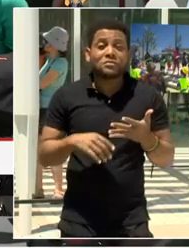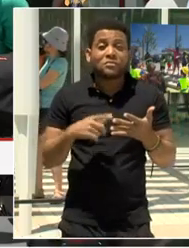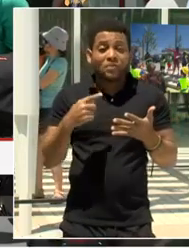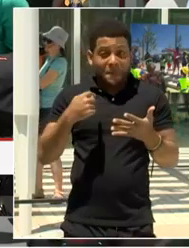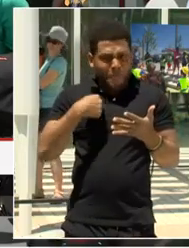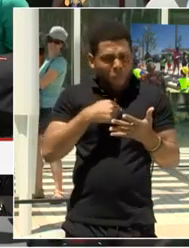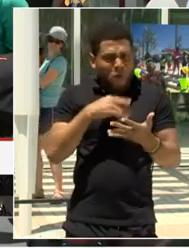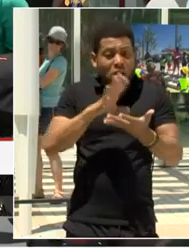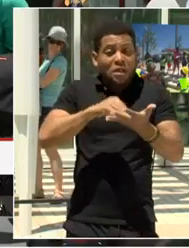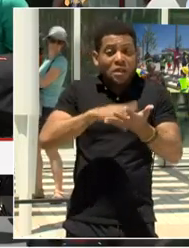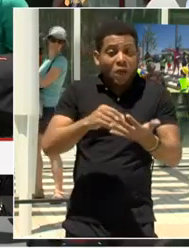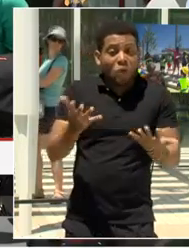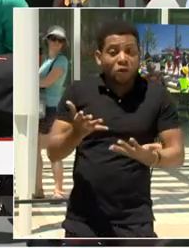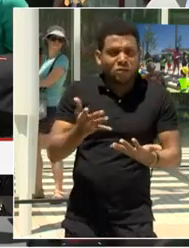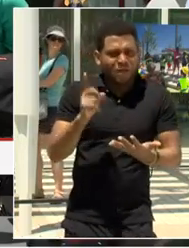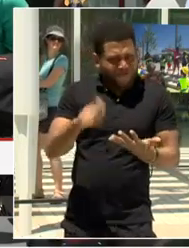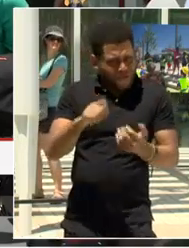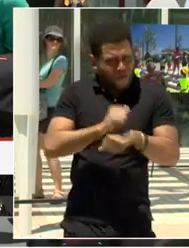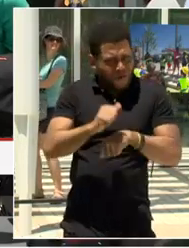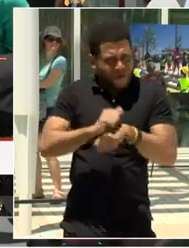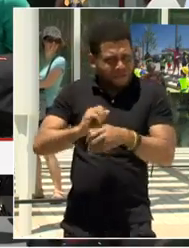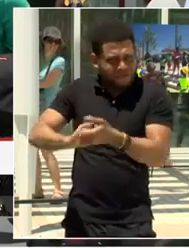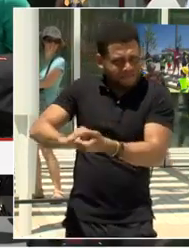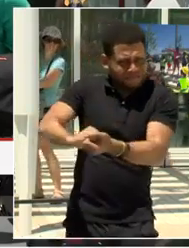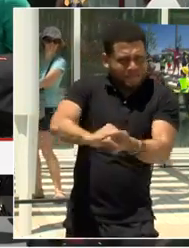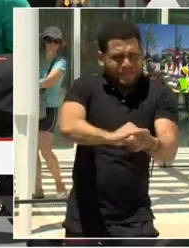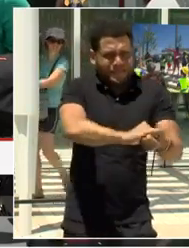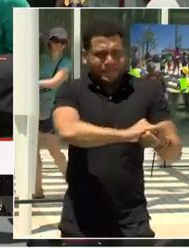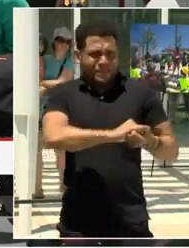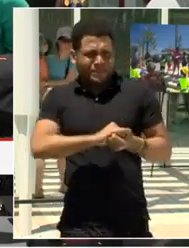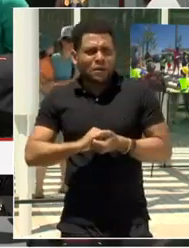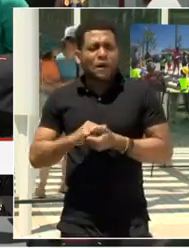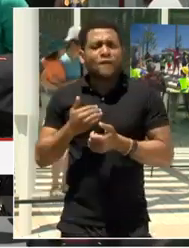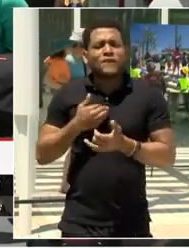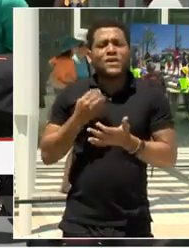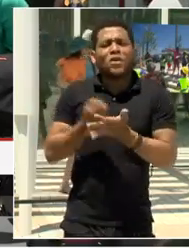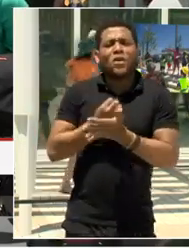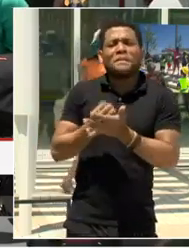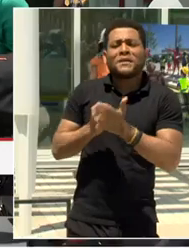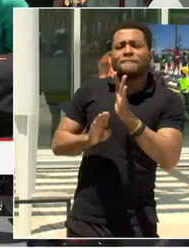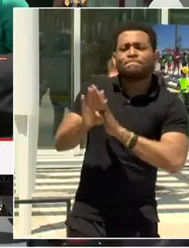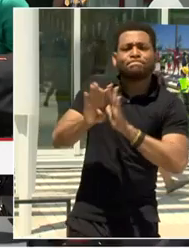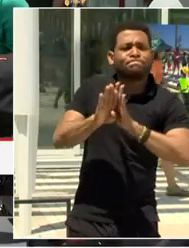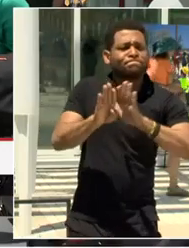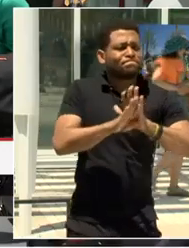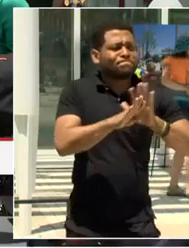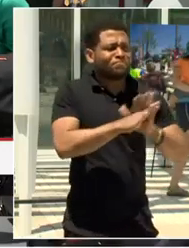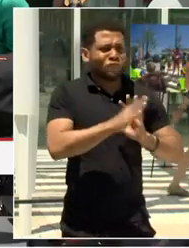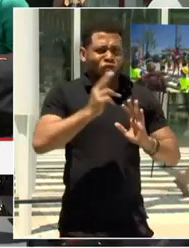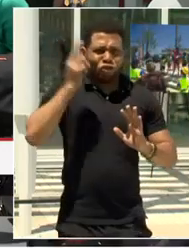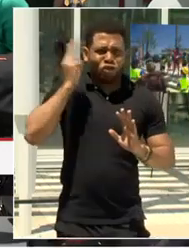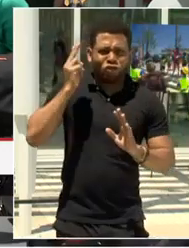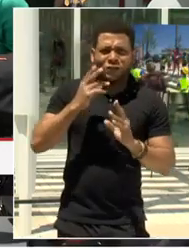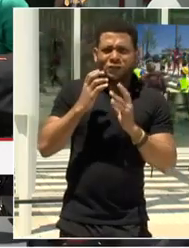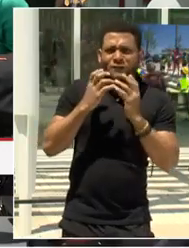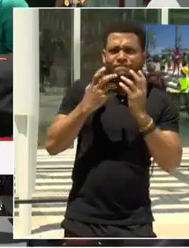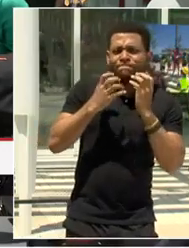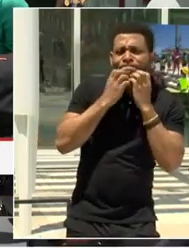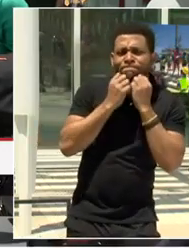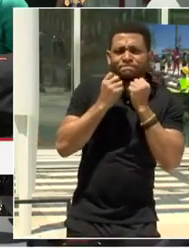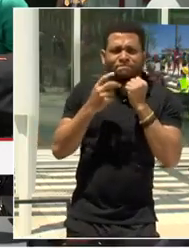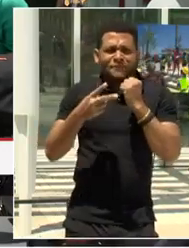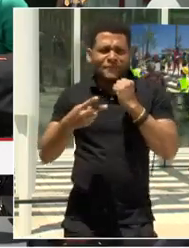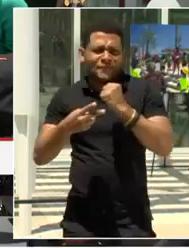can have economic development and historic preservation. We learned that you can have commercial